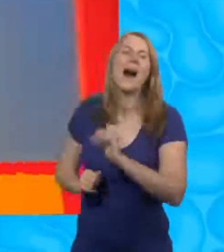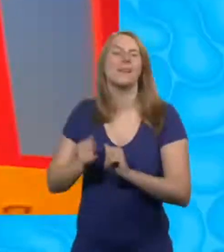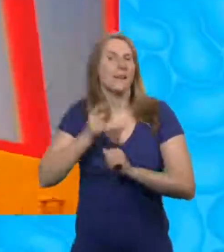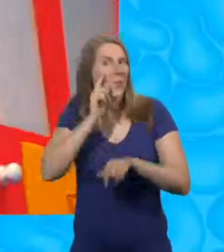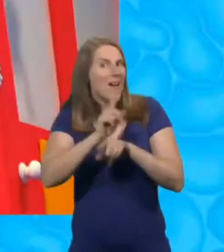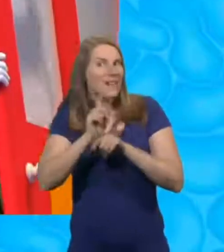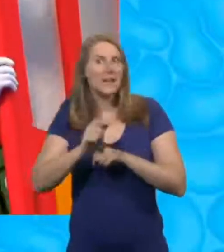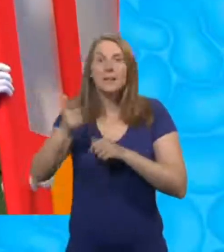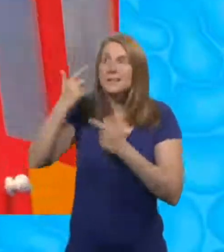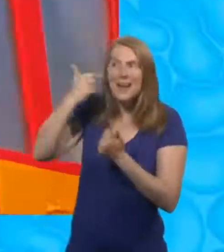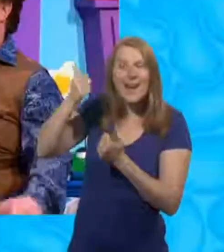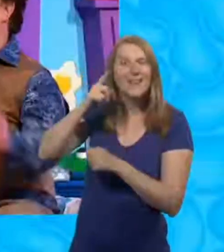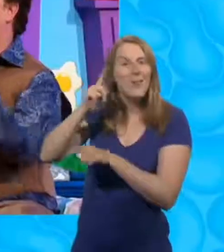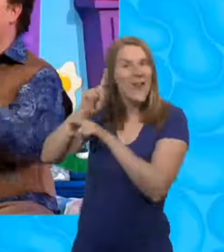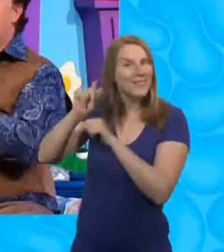Bye. See you later.